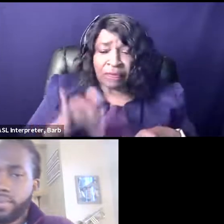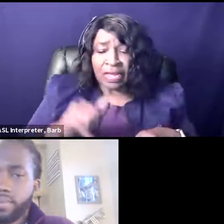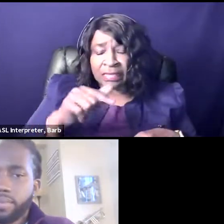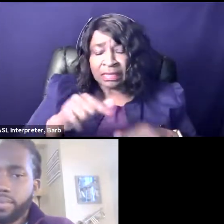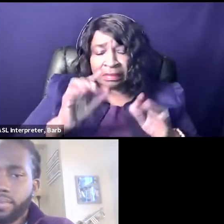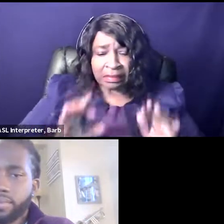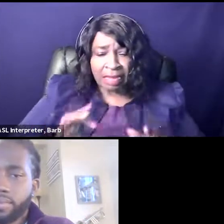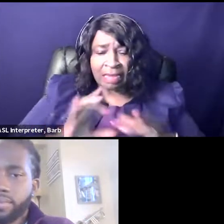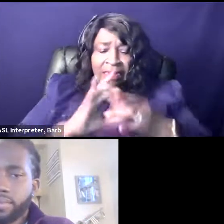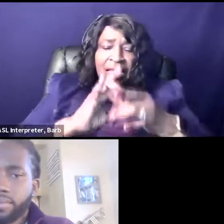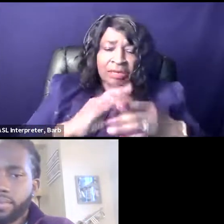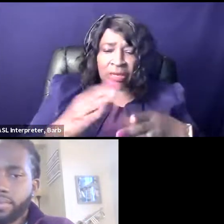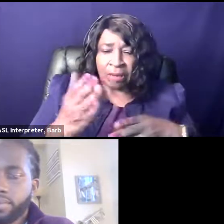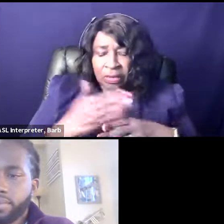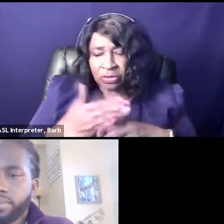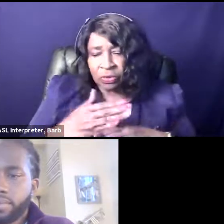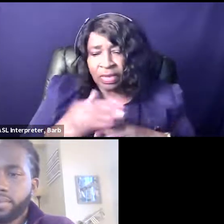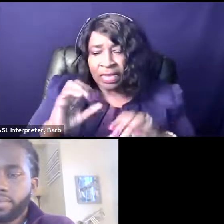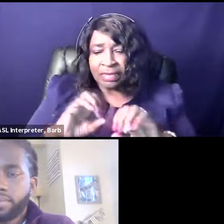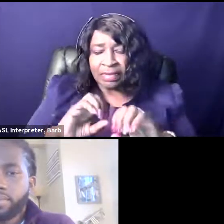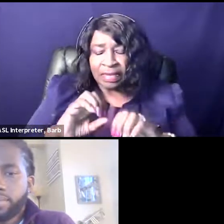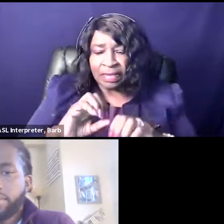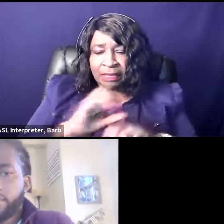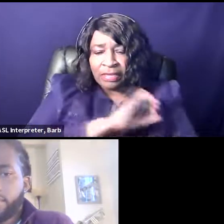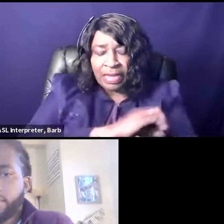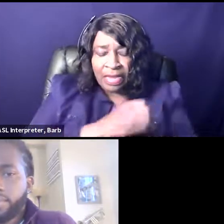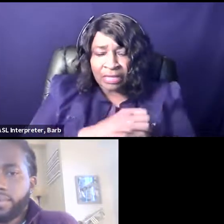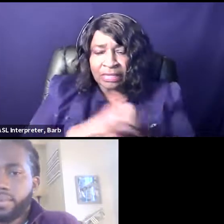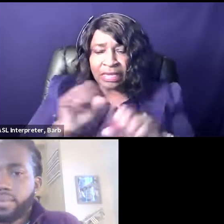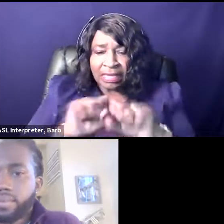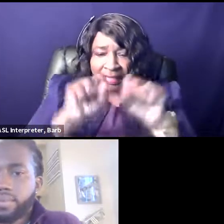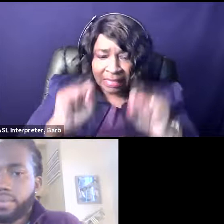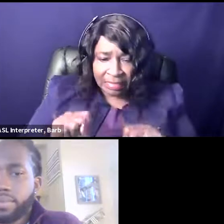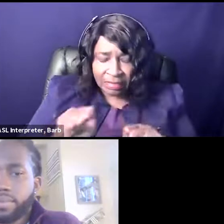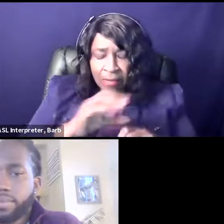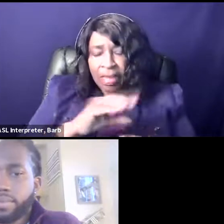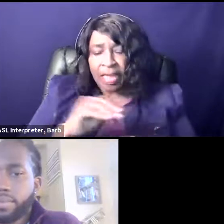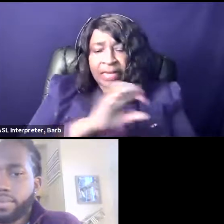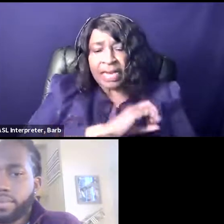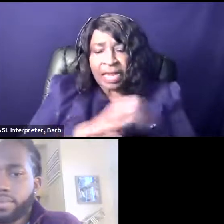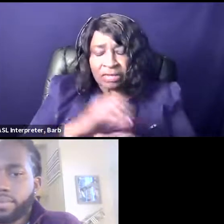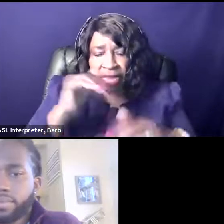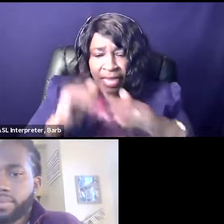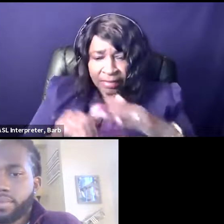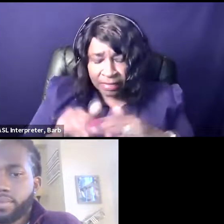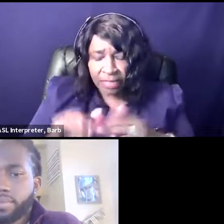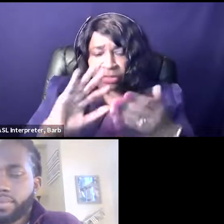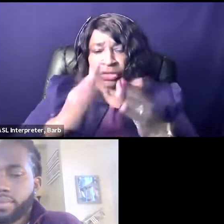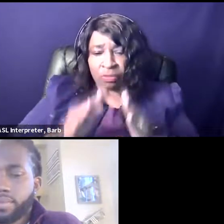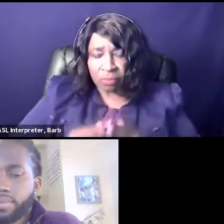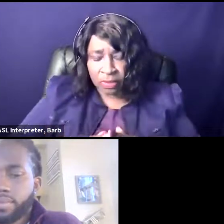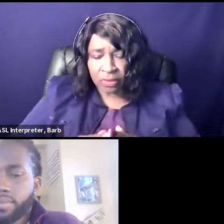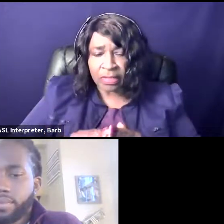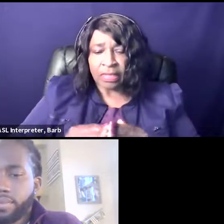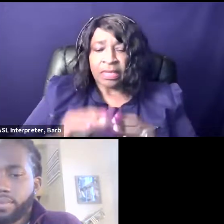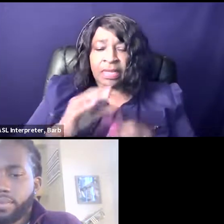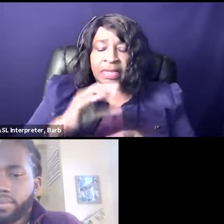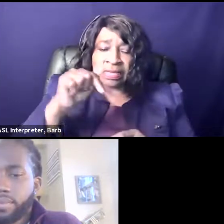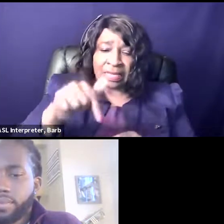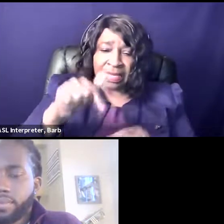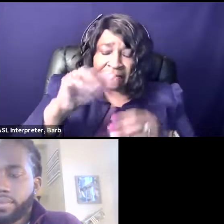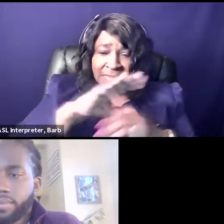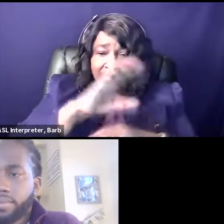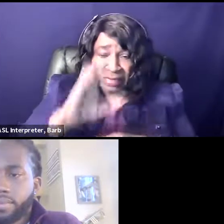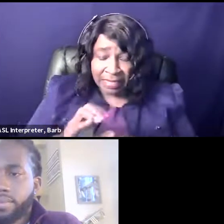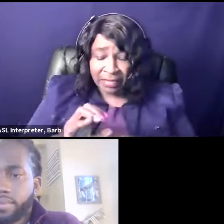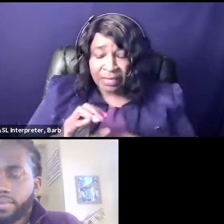connection between, the energy system and the energy access, in a community, in a block, in a city. But we don't think